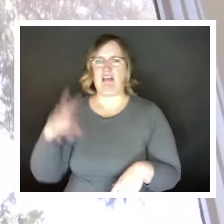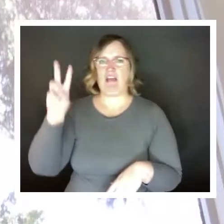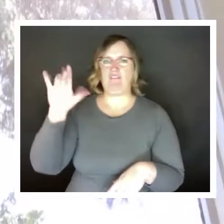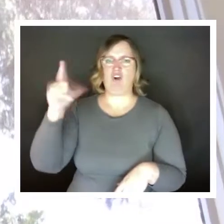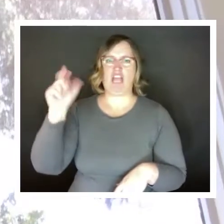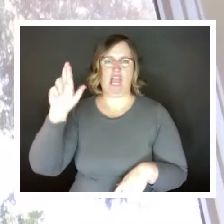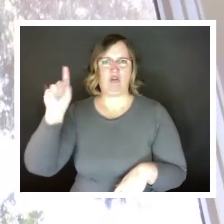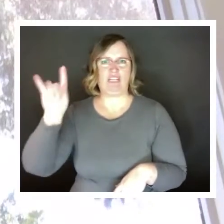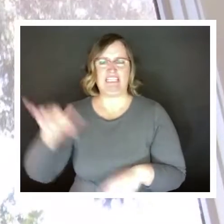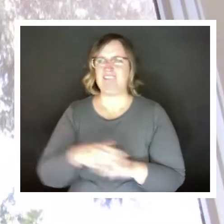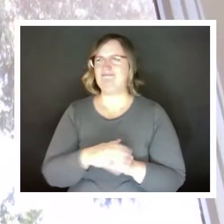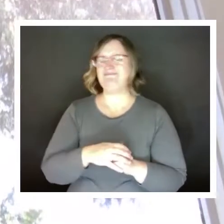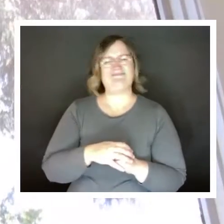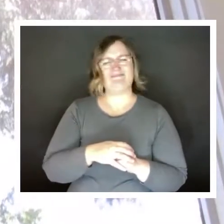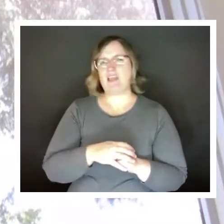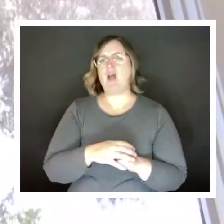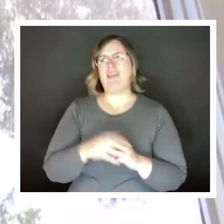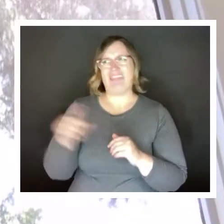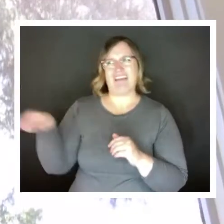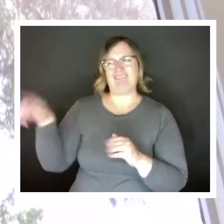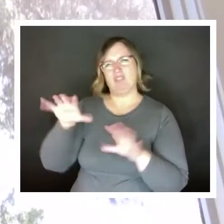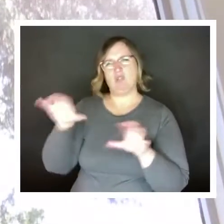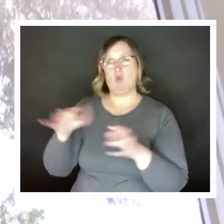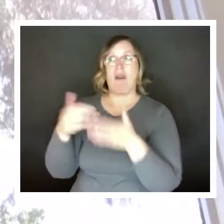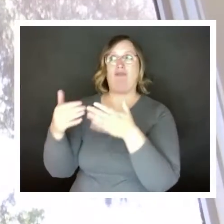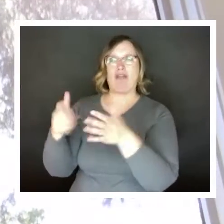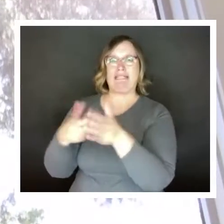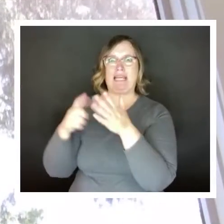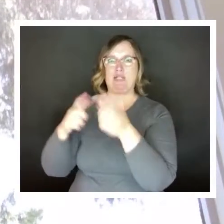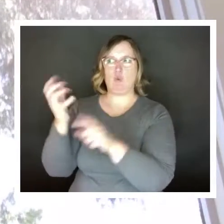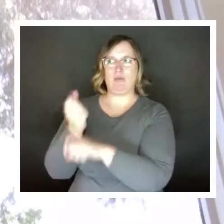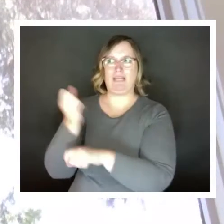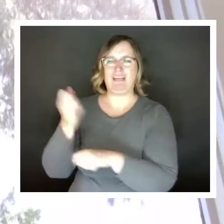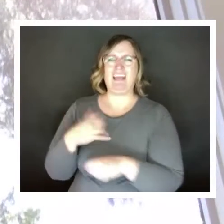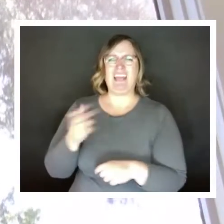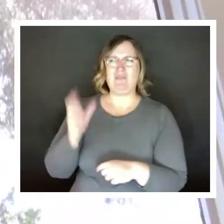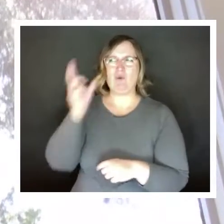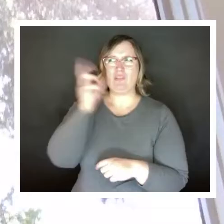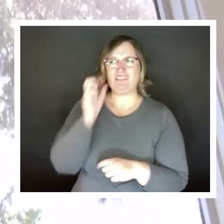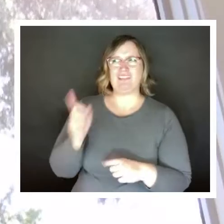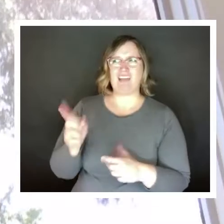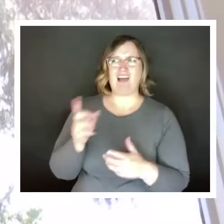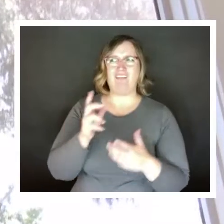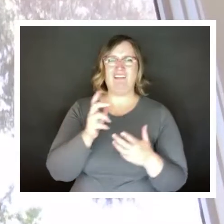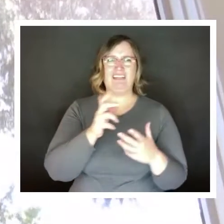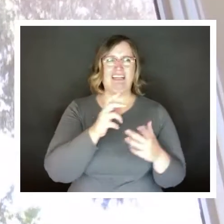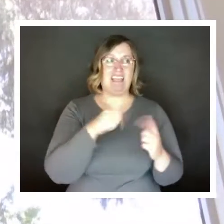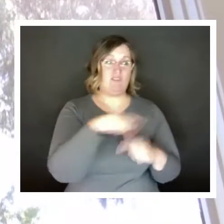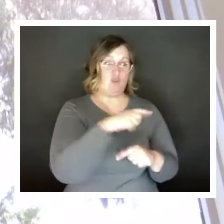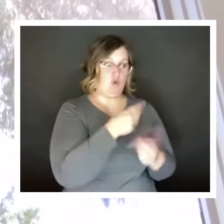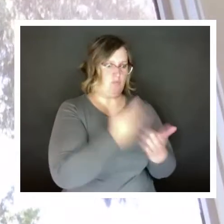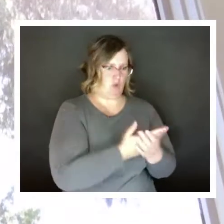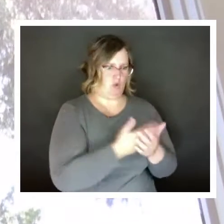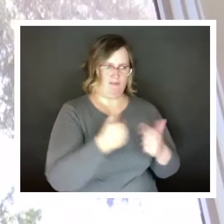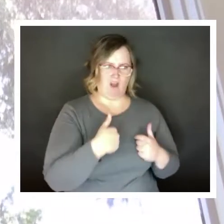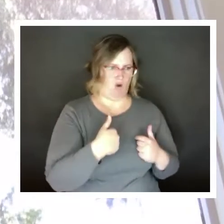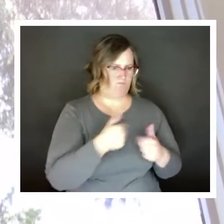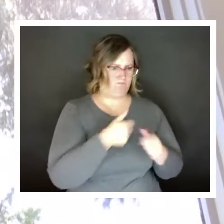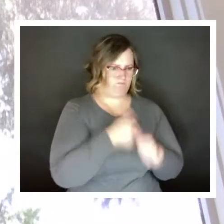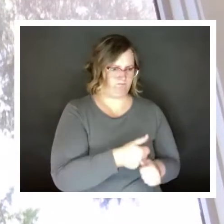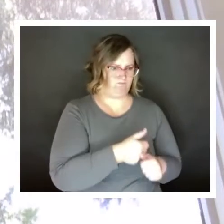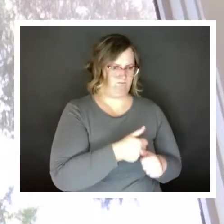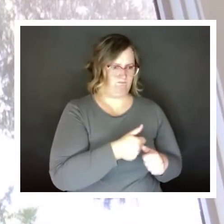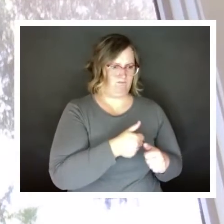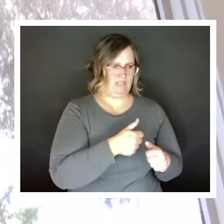doing whatever it takes to win. Because if enough of you listen to that voice, if enough of you prove that this generation isn't going to make the